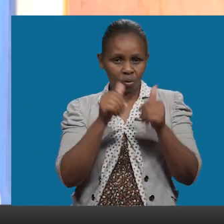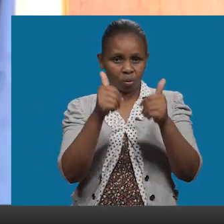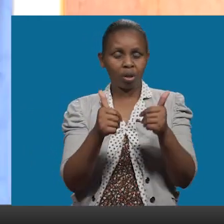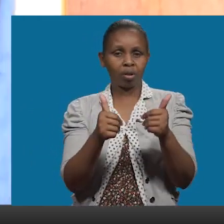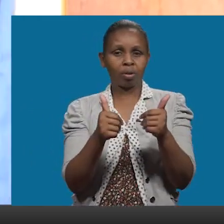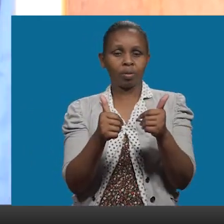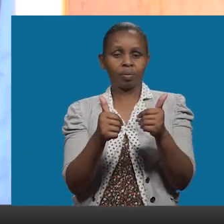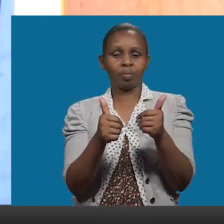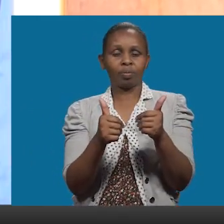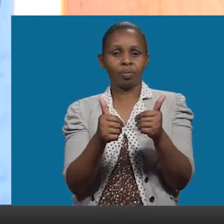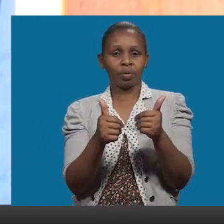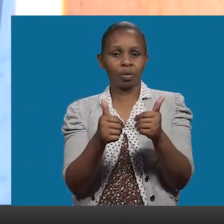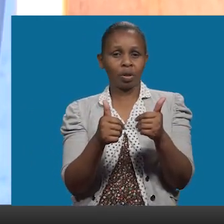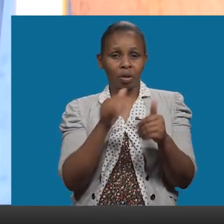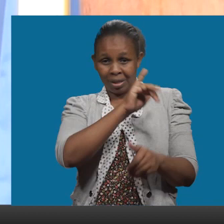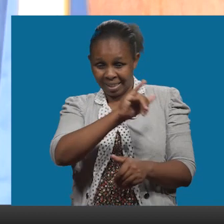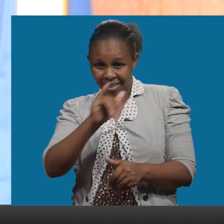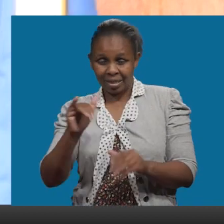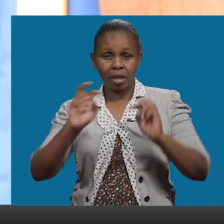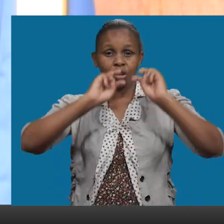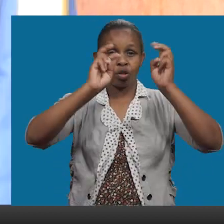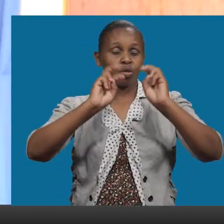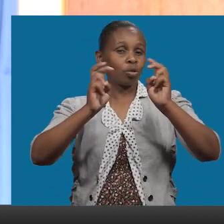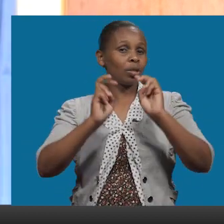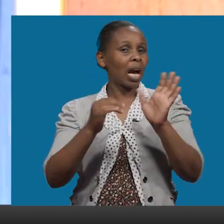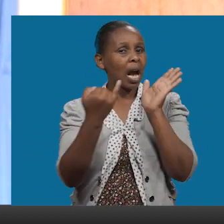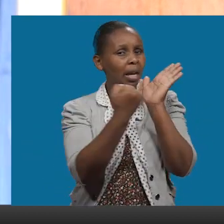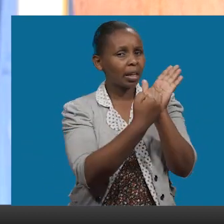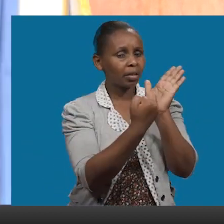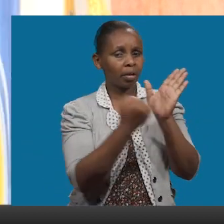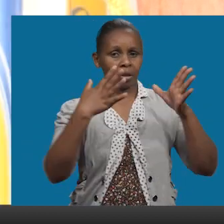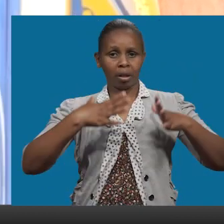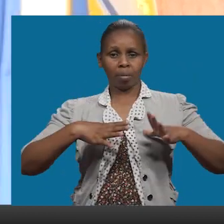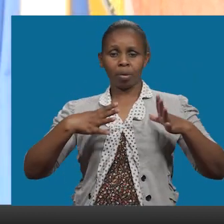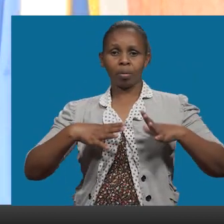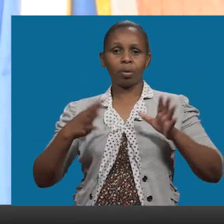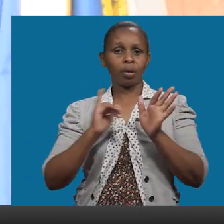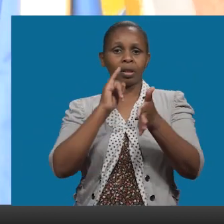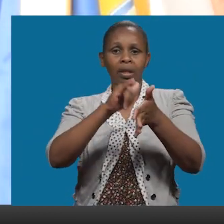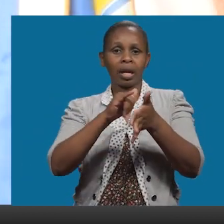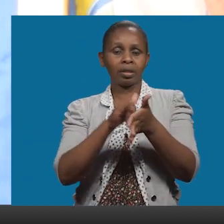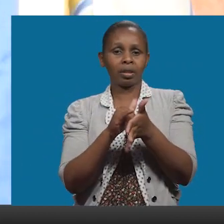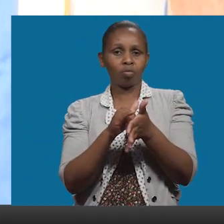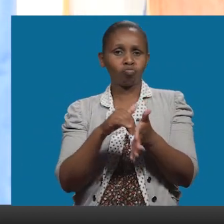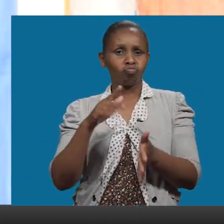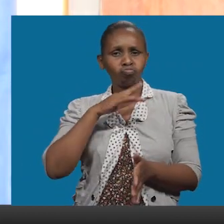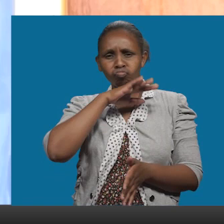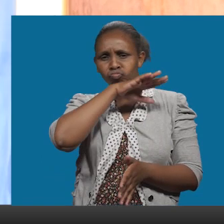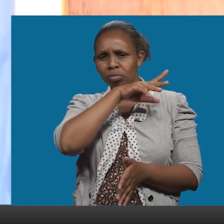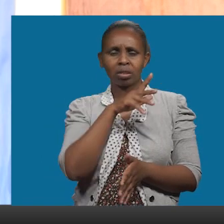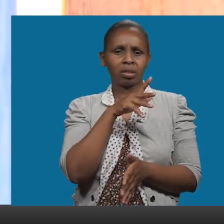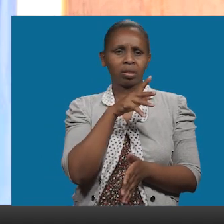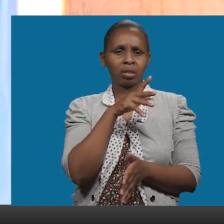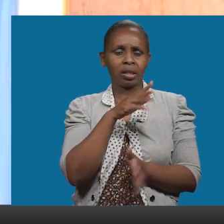Mental Management Act is very clear about some of this issue, and in fact identifies the people who are polluting the